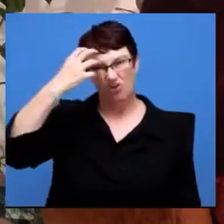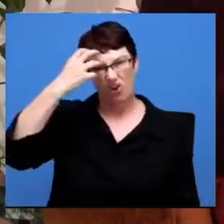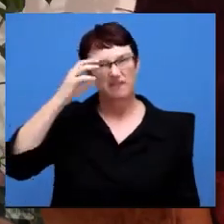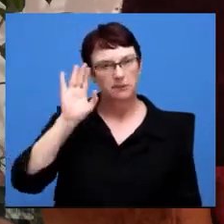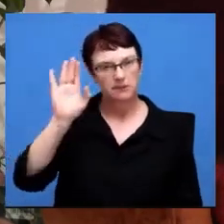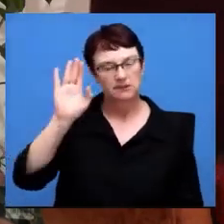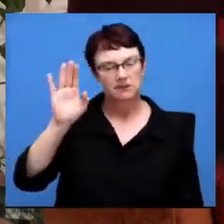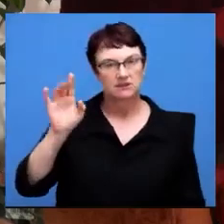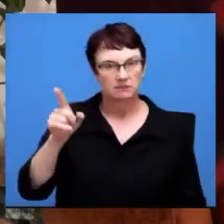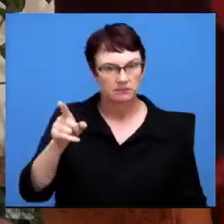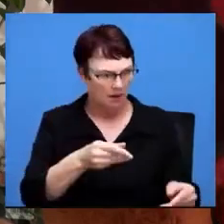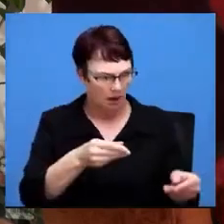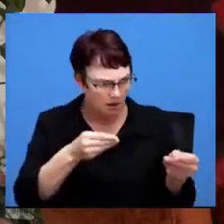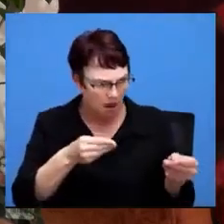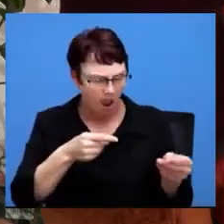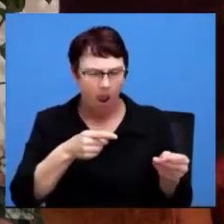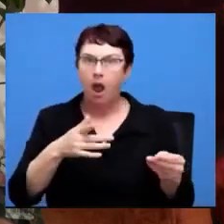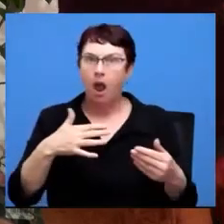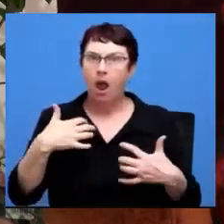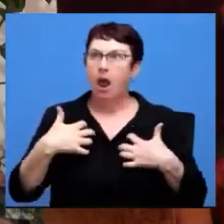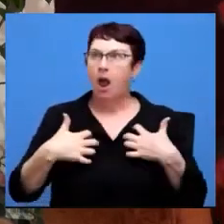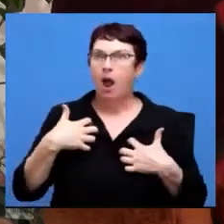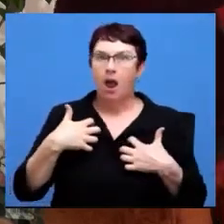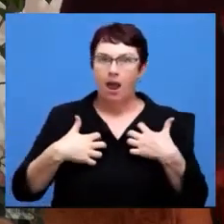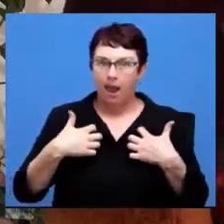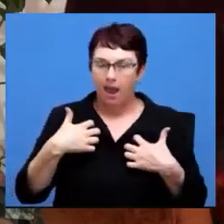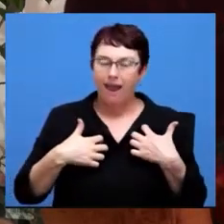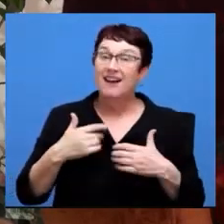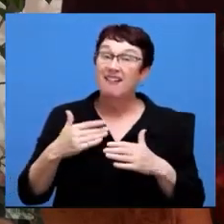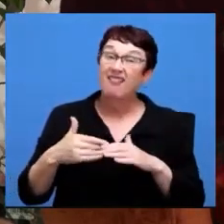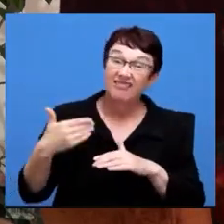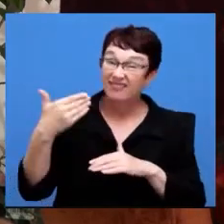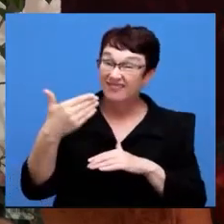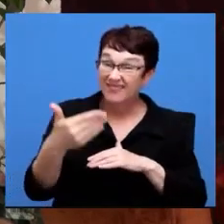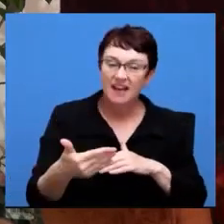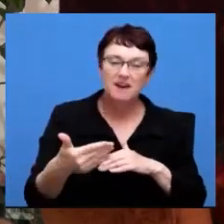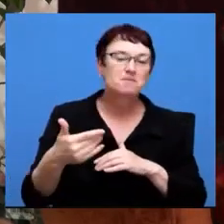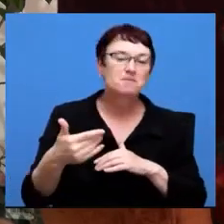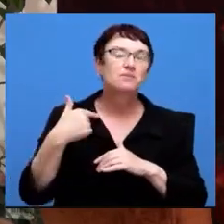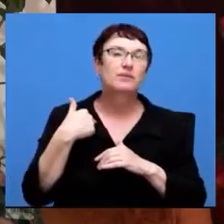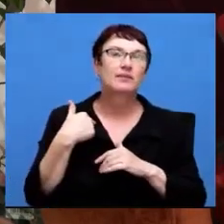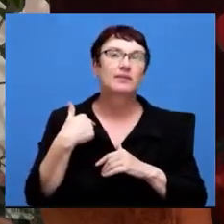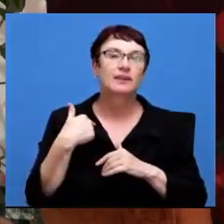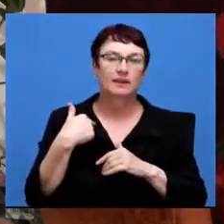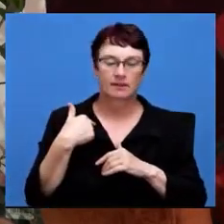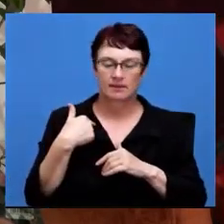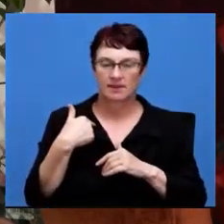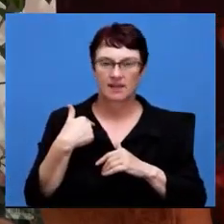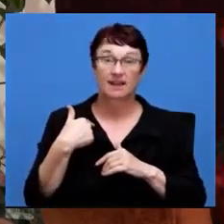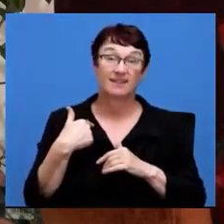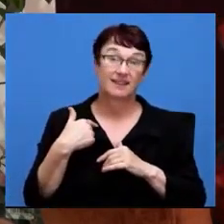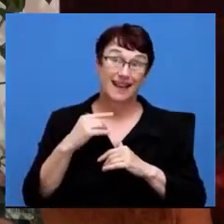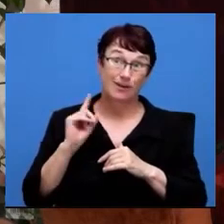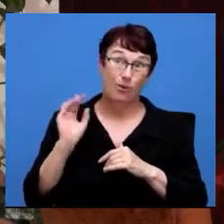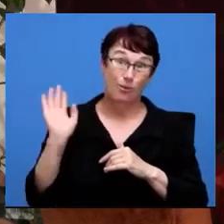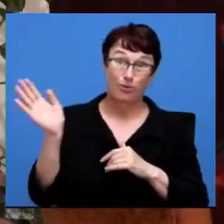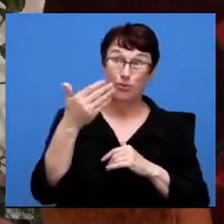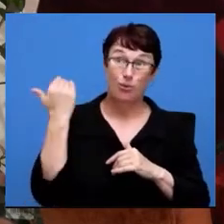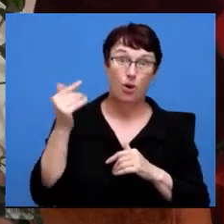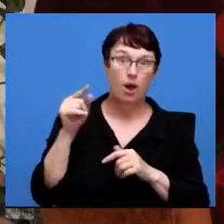saying, okay? So after that, let's say we presented to the whole municipality altogether, let's say the how can I say, well,